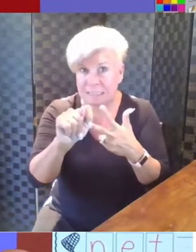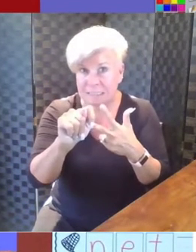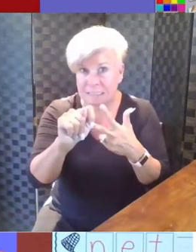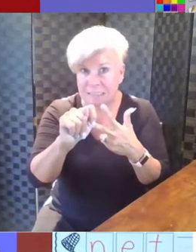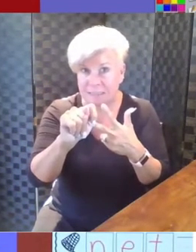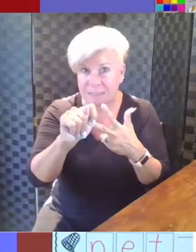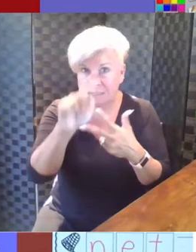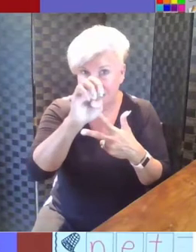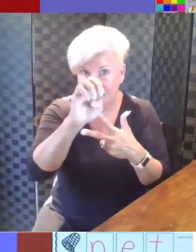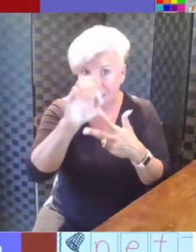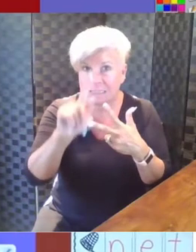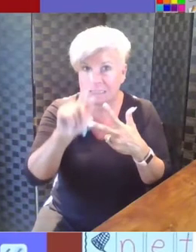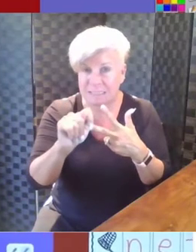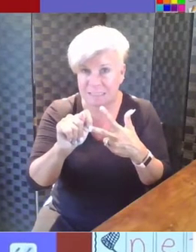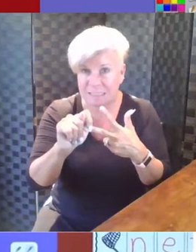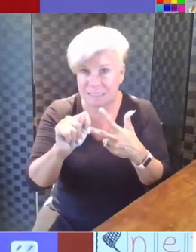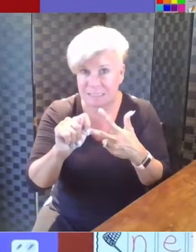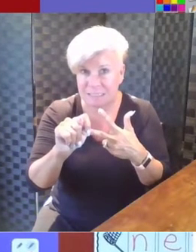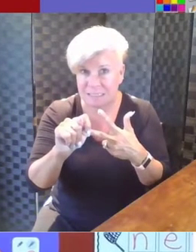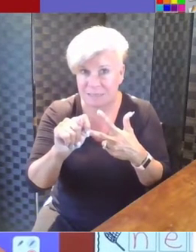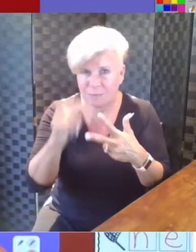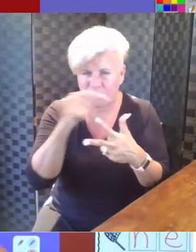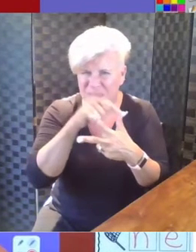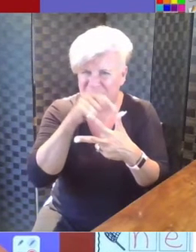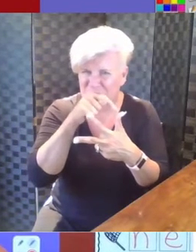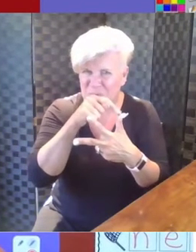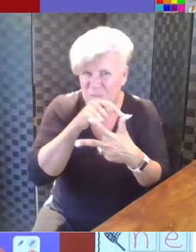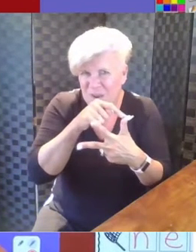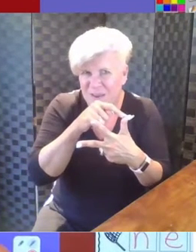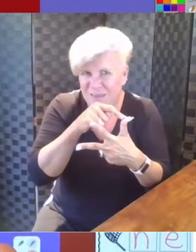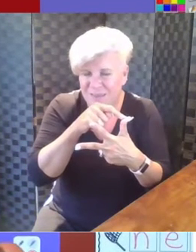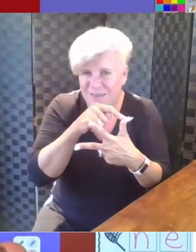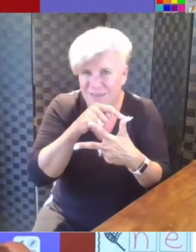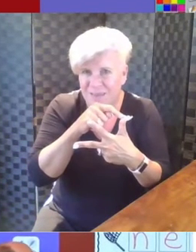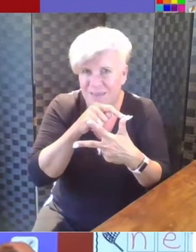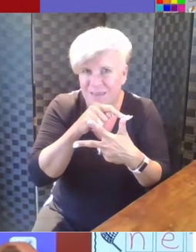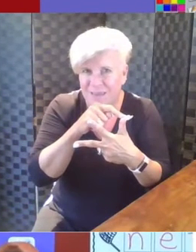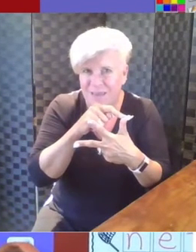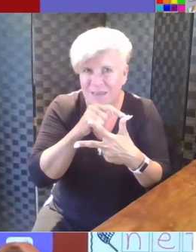ending. The beginning is what's different. What goes at the beginning?